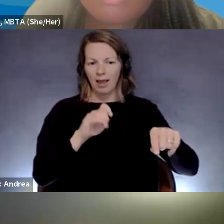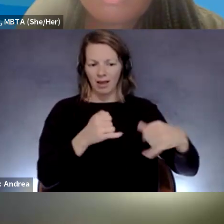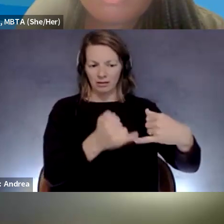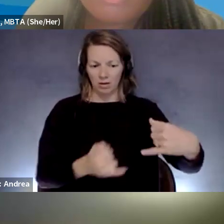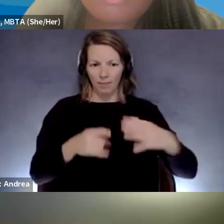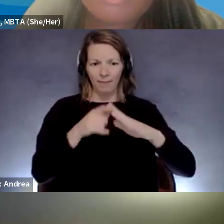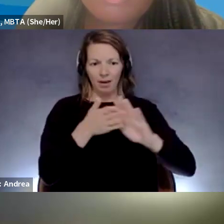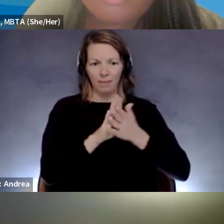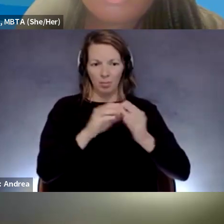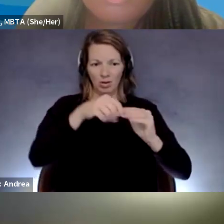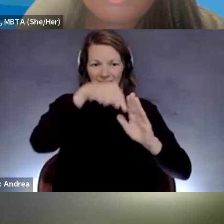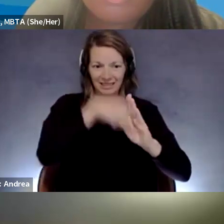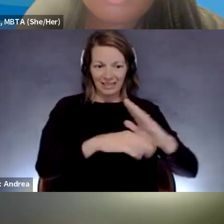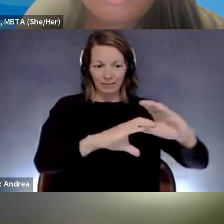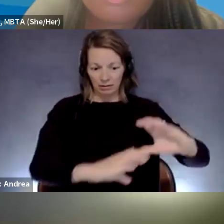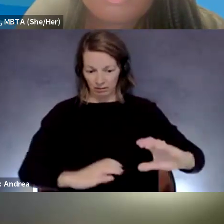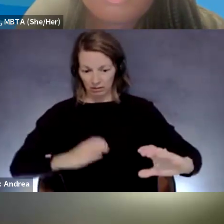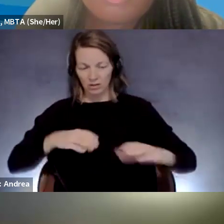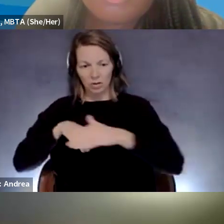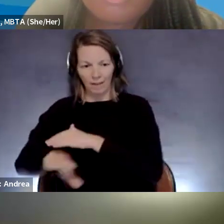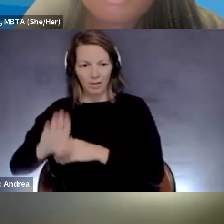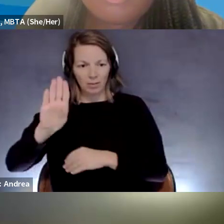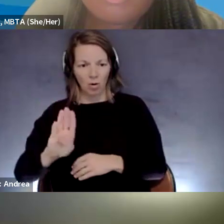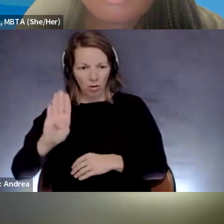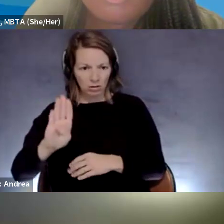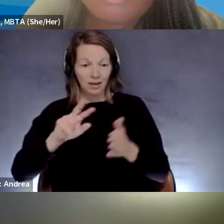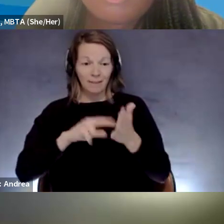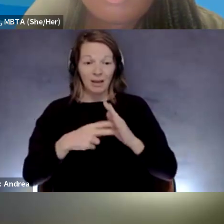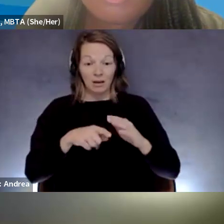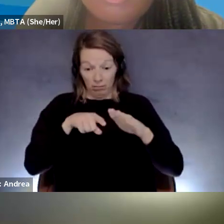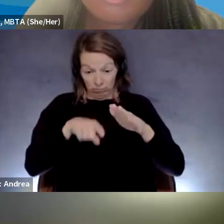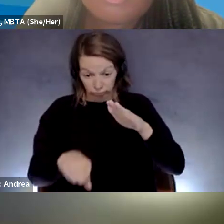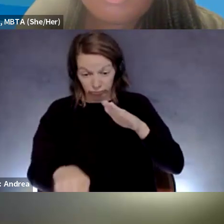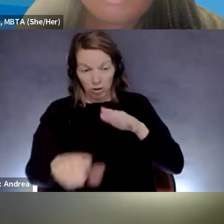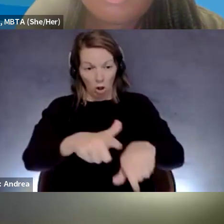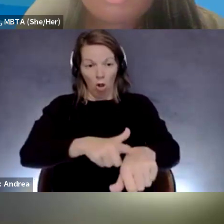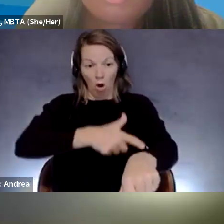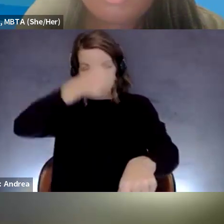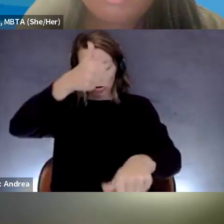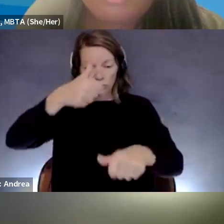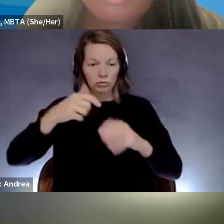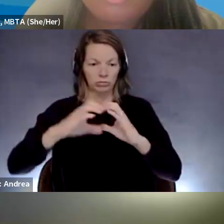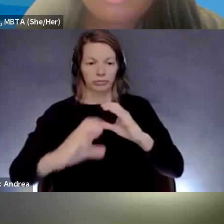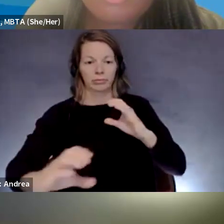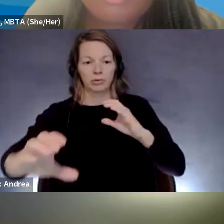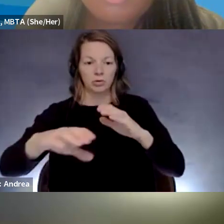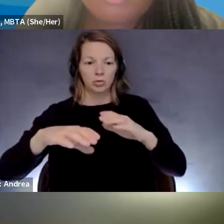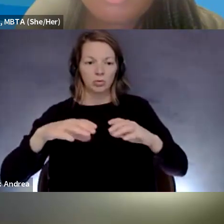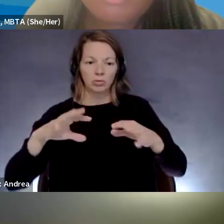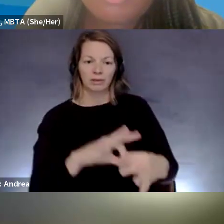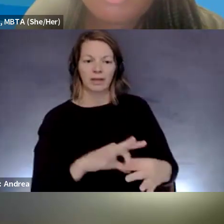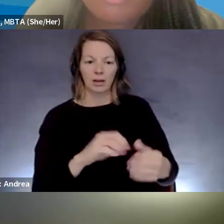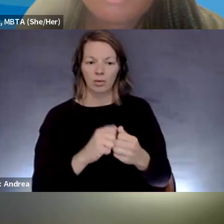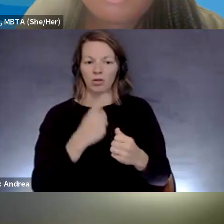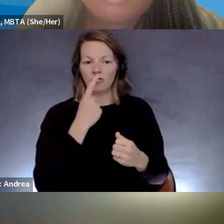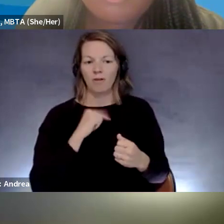before you get into Boston, which would mean a much longer tunnel to get into the existing Red Line. So